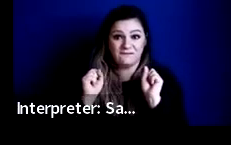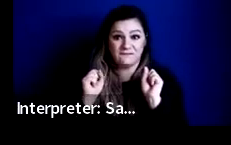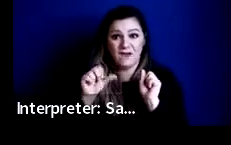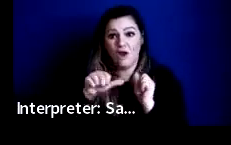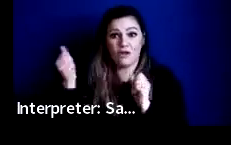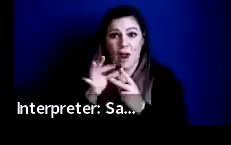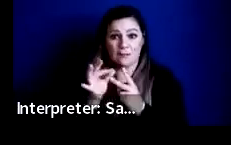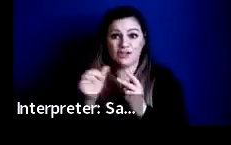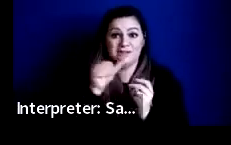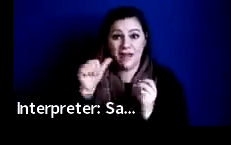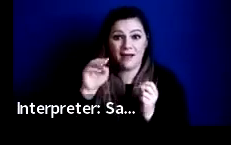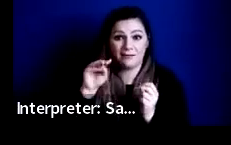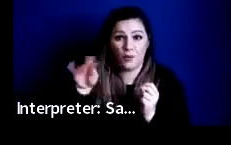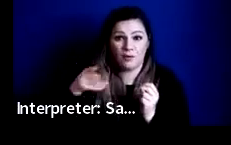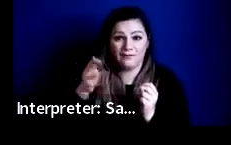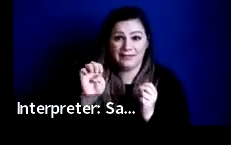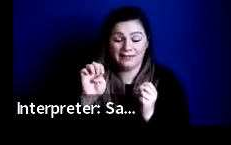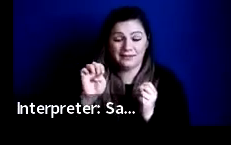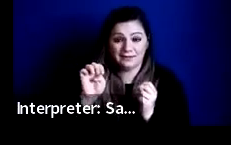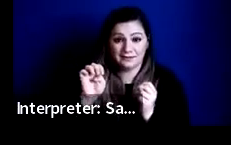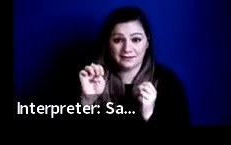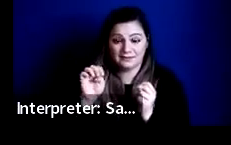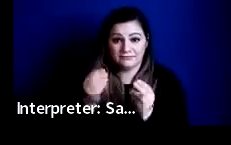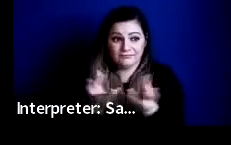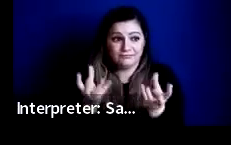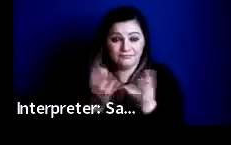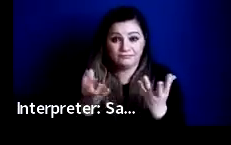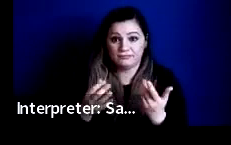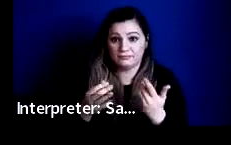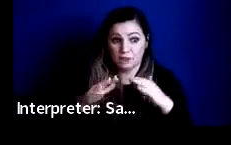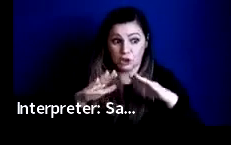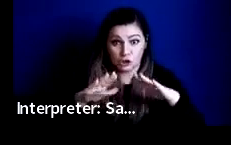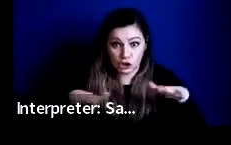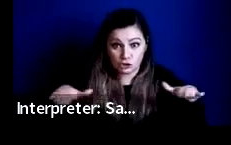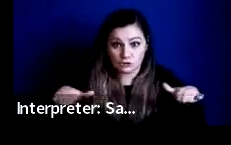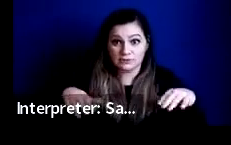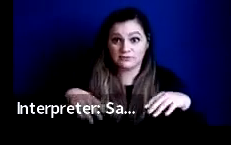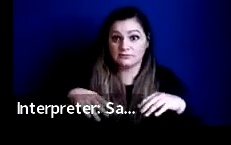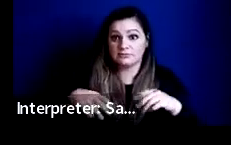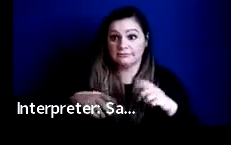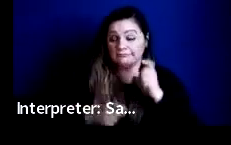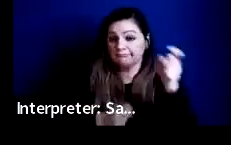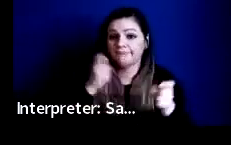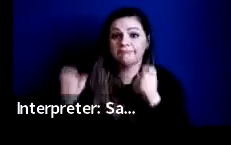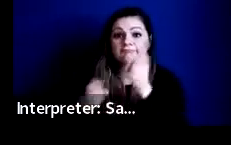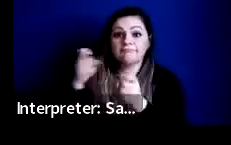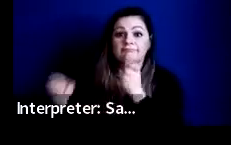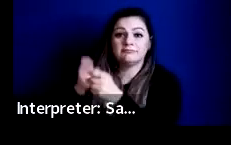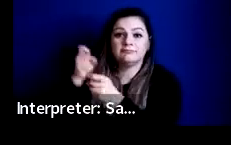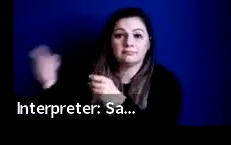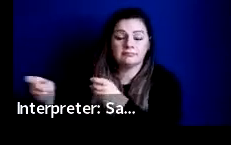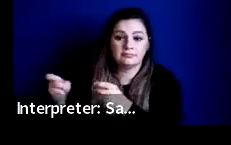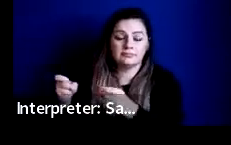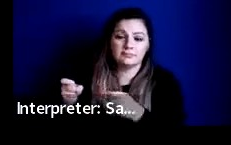Once again, we're seeing a medicine being pretty much overprescribed and mismarketed to the